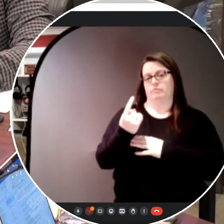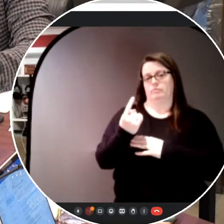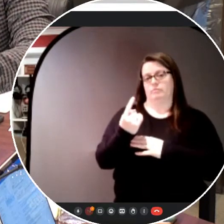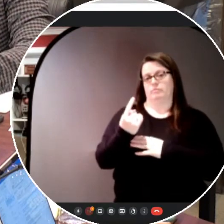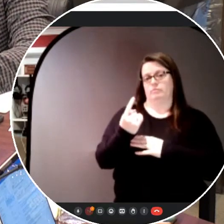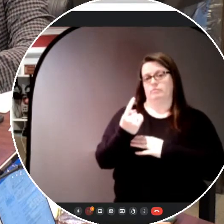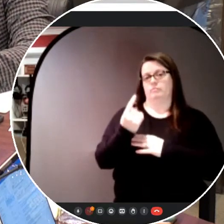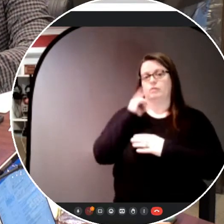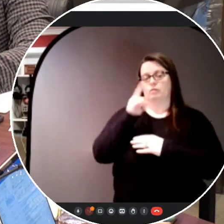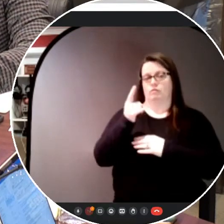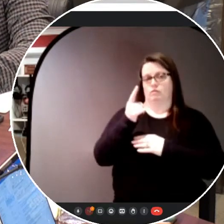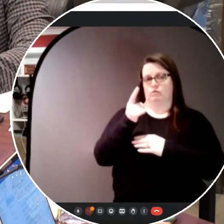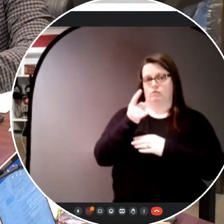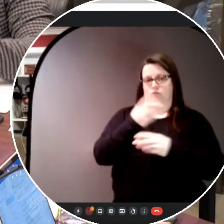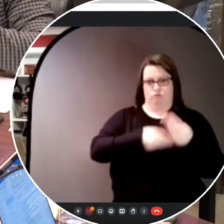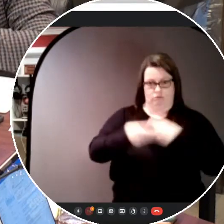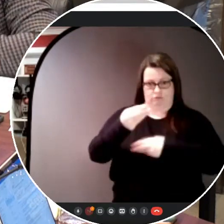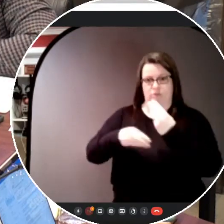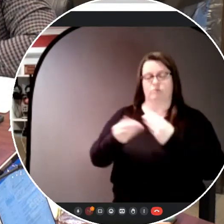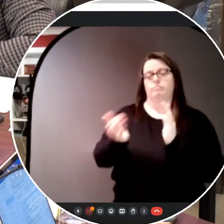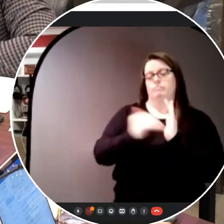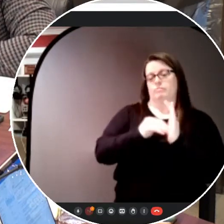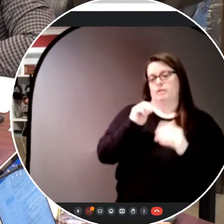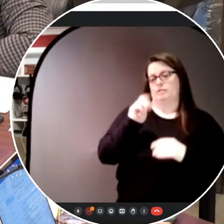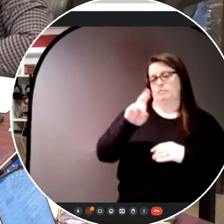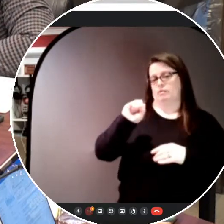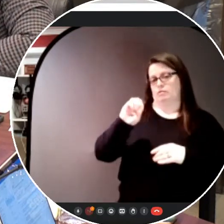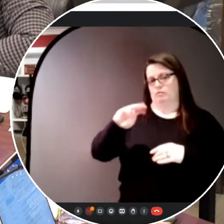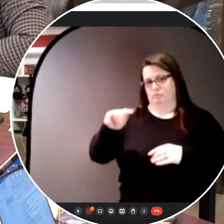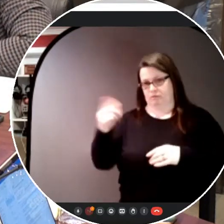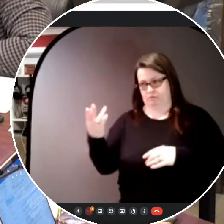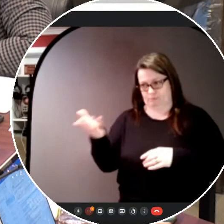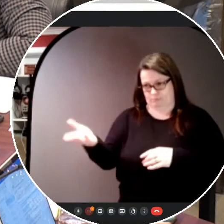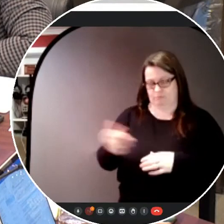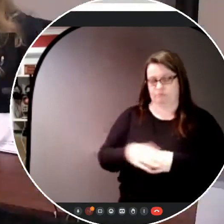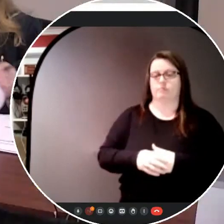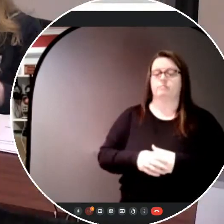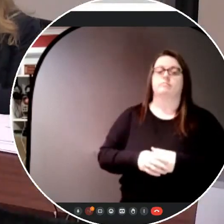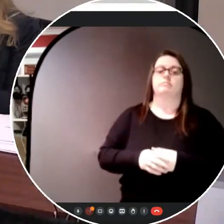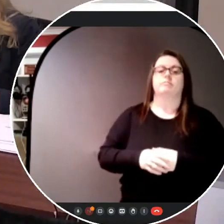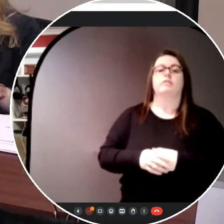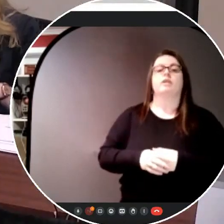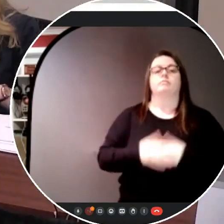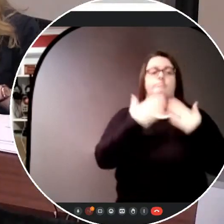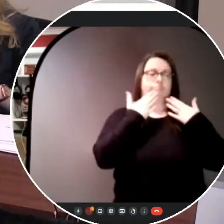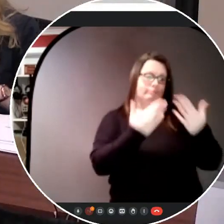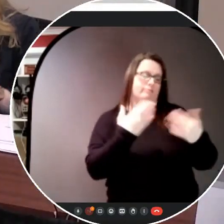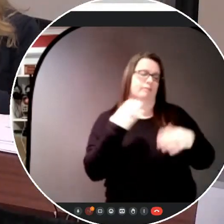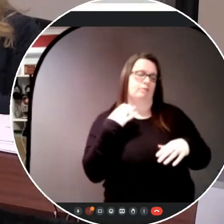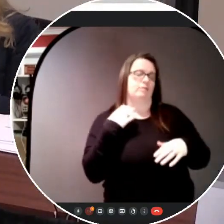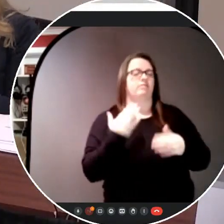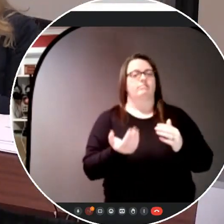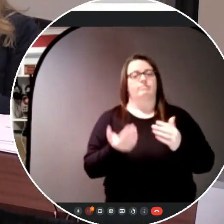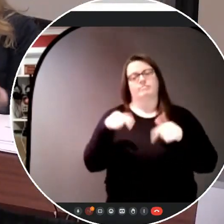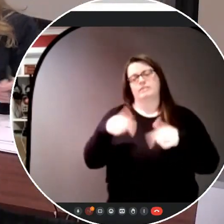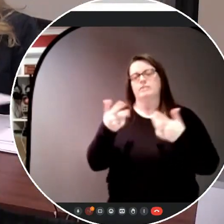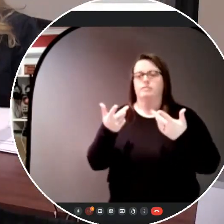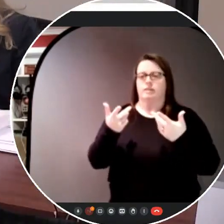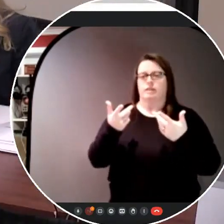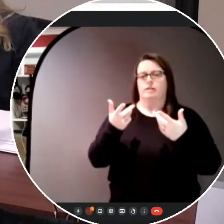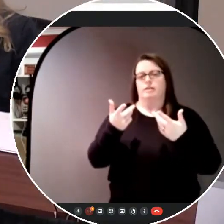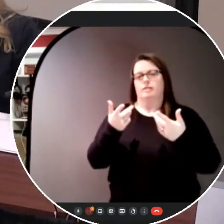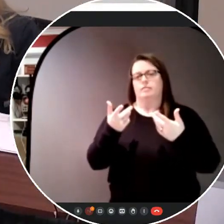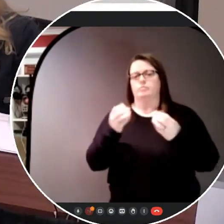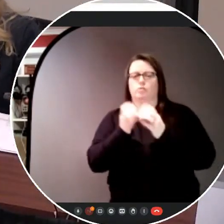property transactions, over to you again, Mr. Sinnott. Okay, thank you, Chair. So this one is really housekeeping. In the